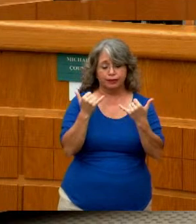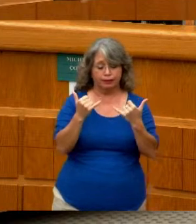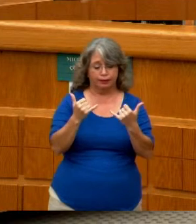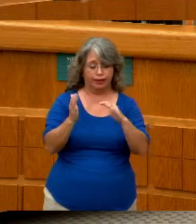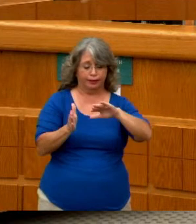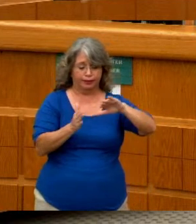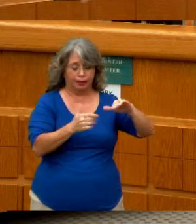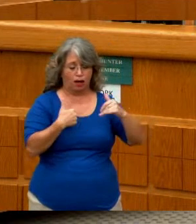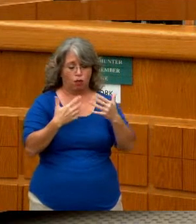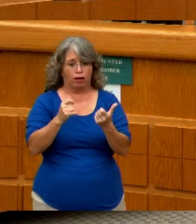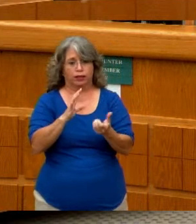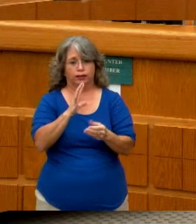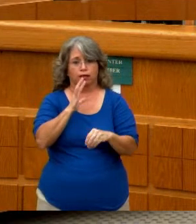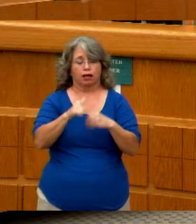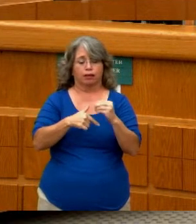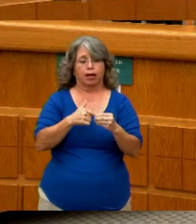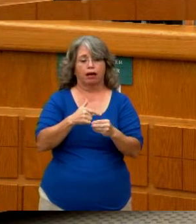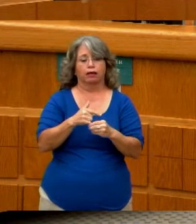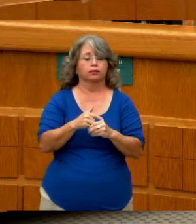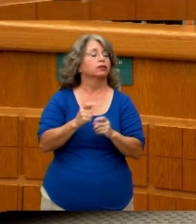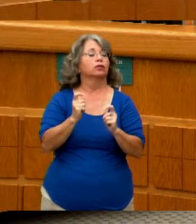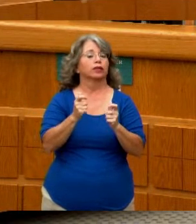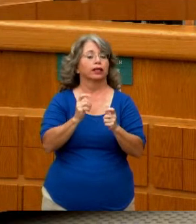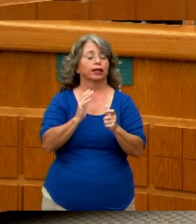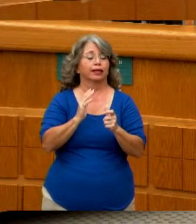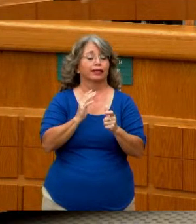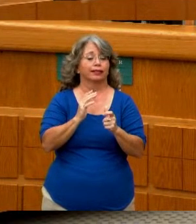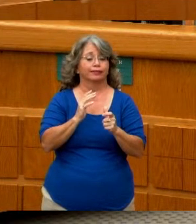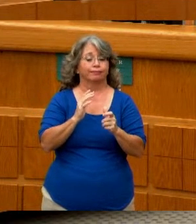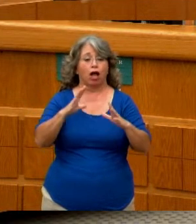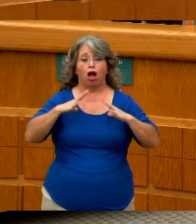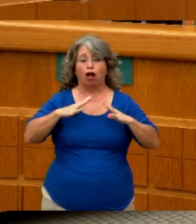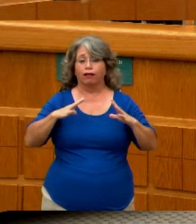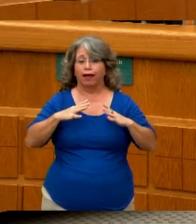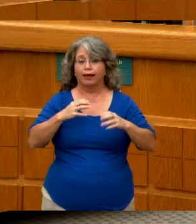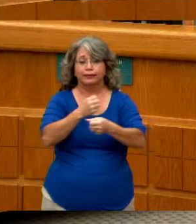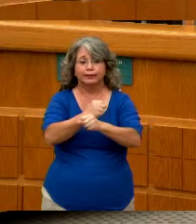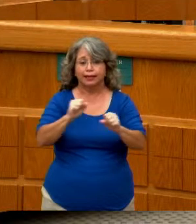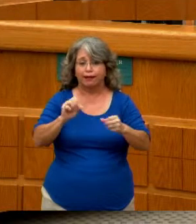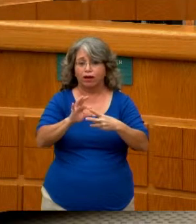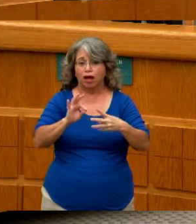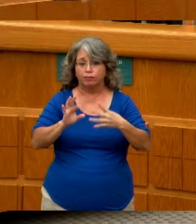want to talk about quickly that the safest